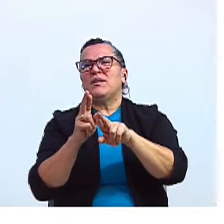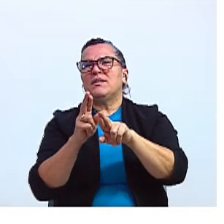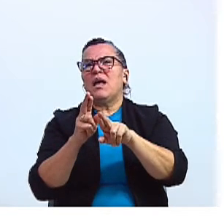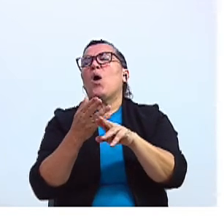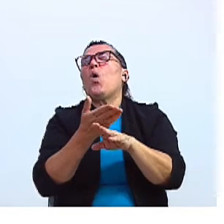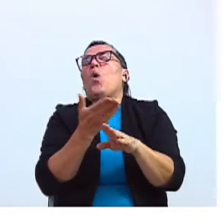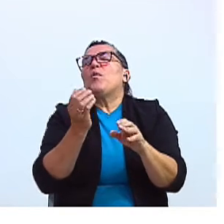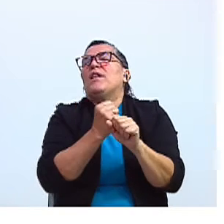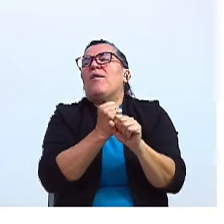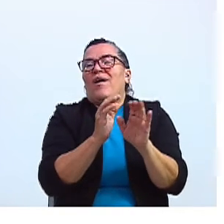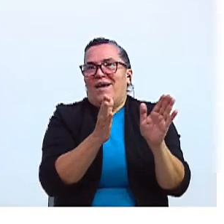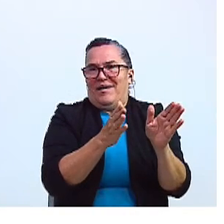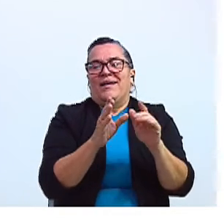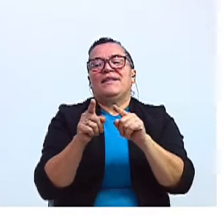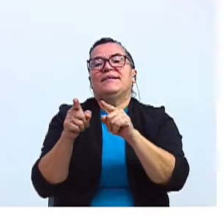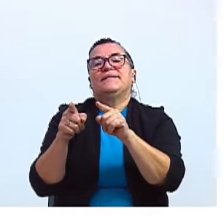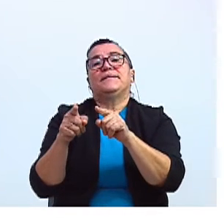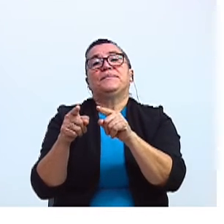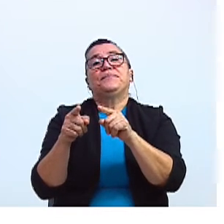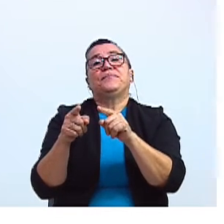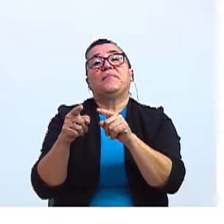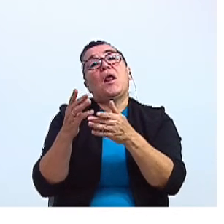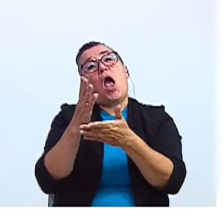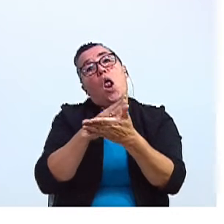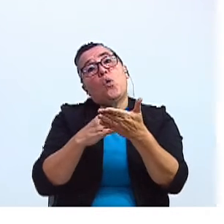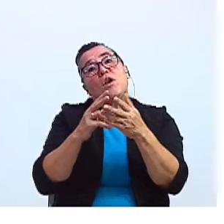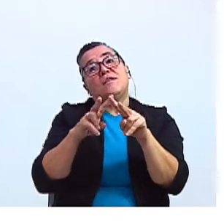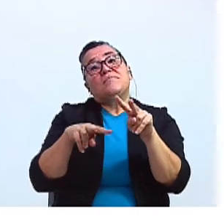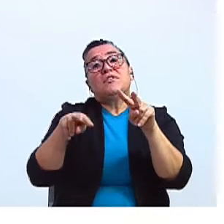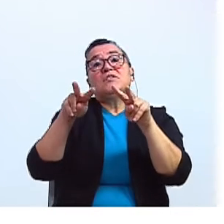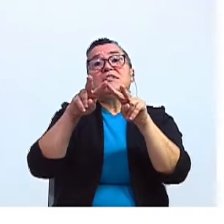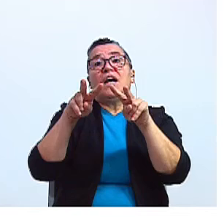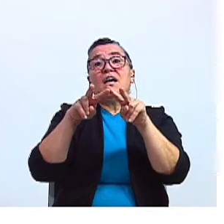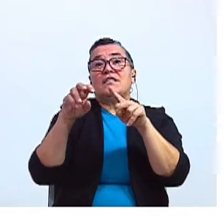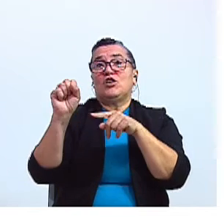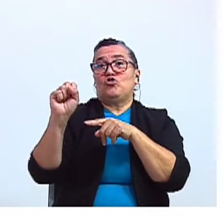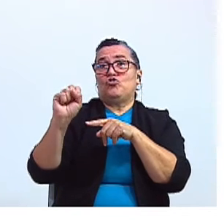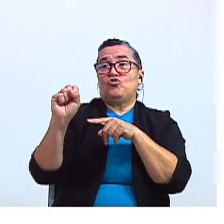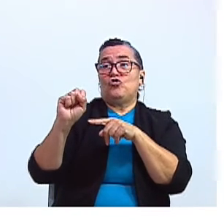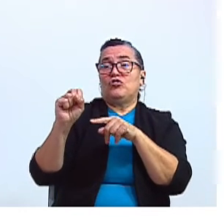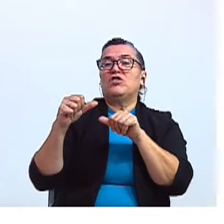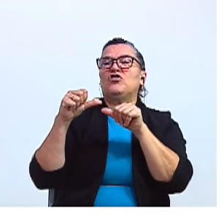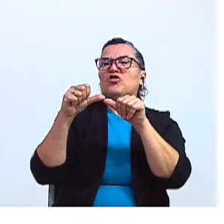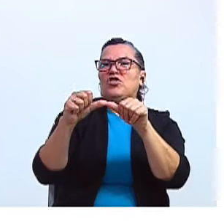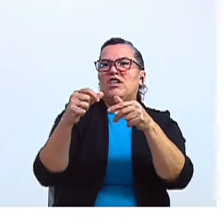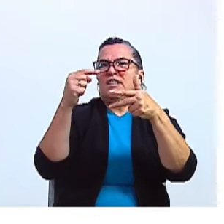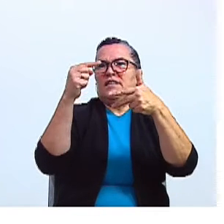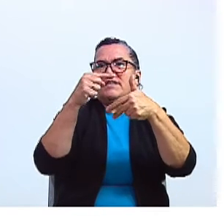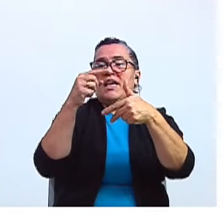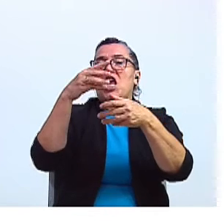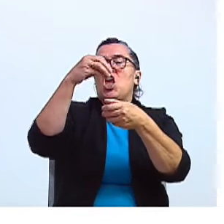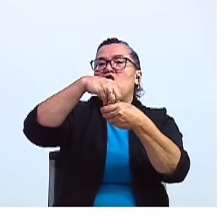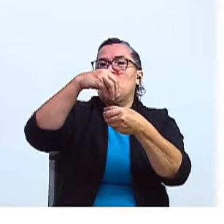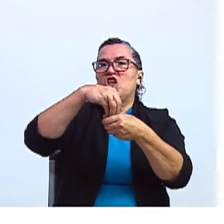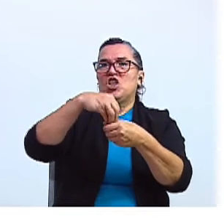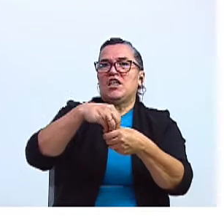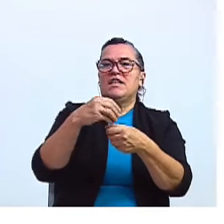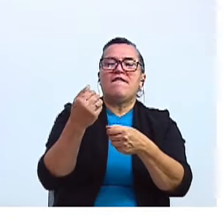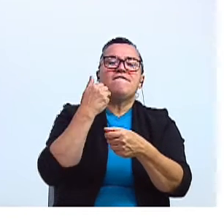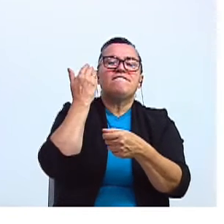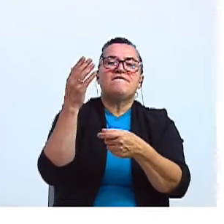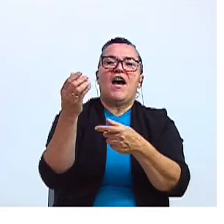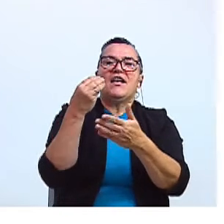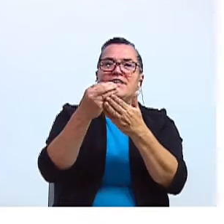work? Next, some advantages of snoozers are the following. The ingredients are easy to